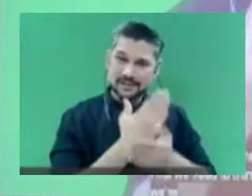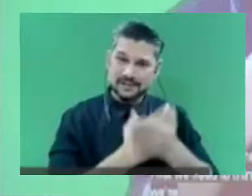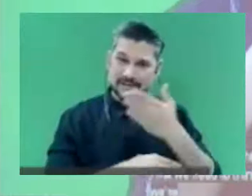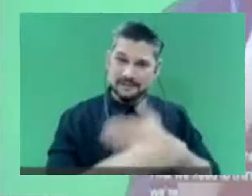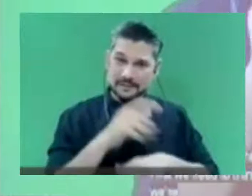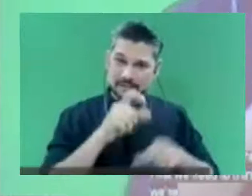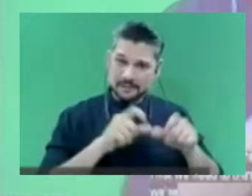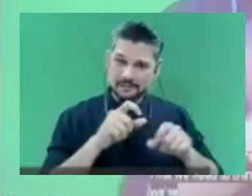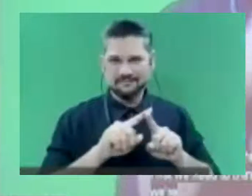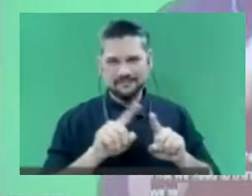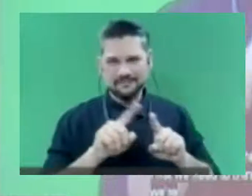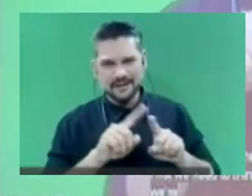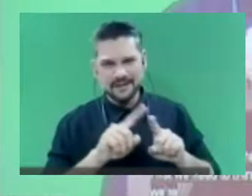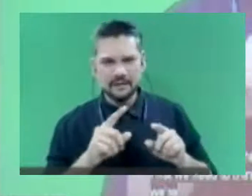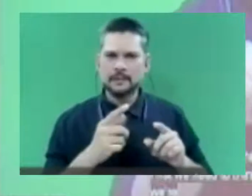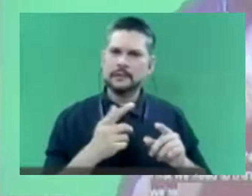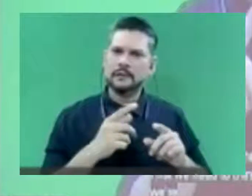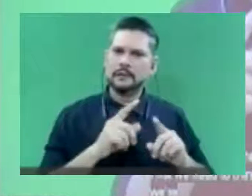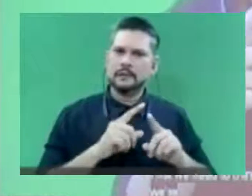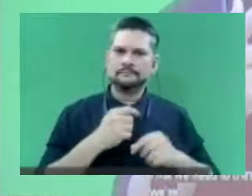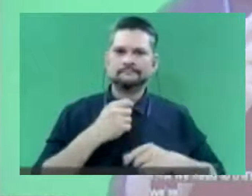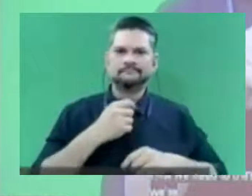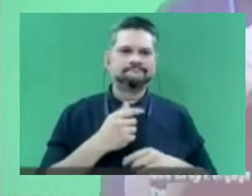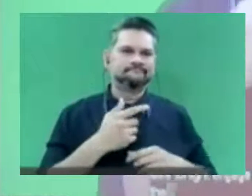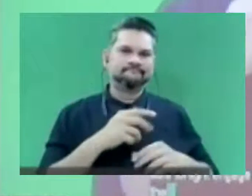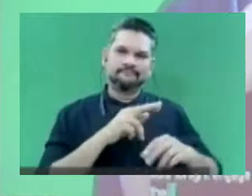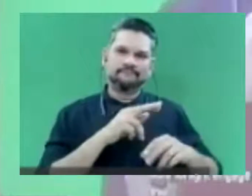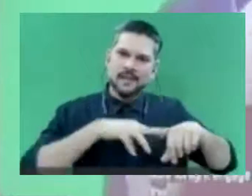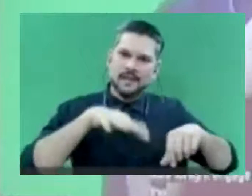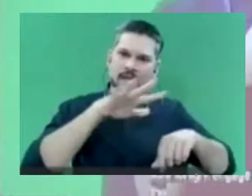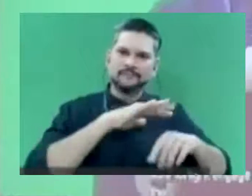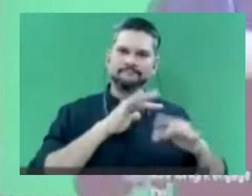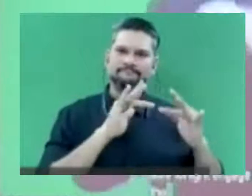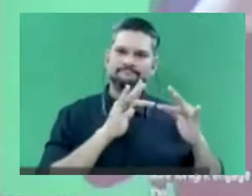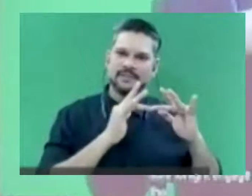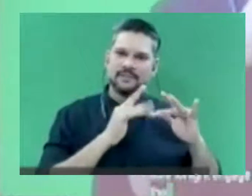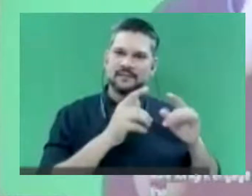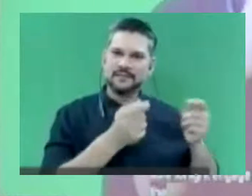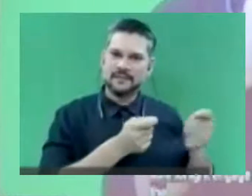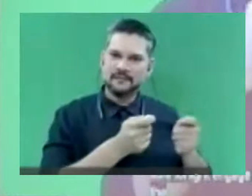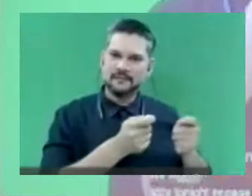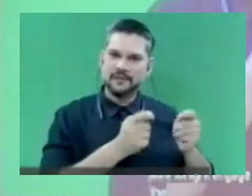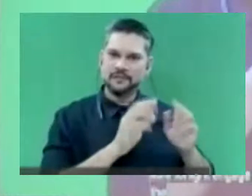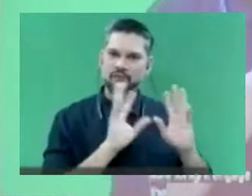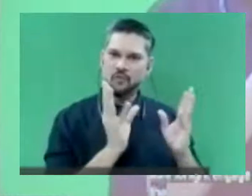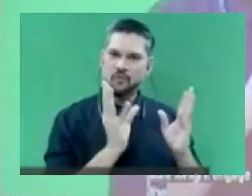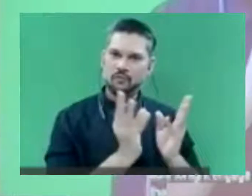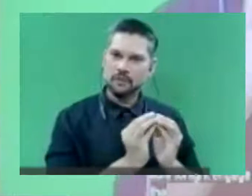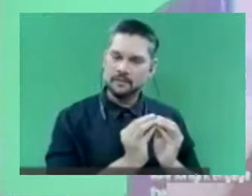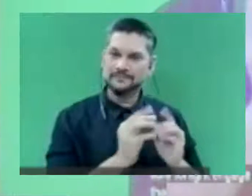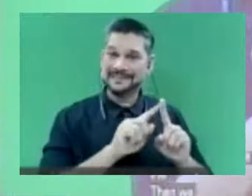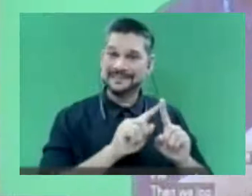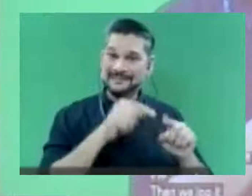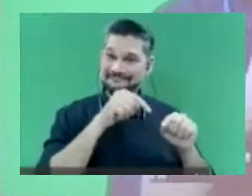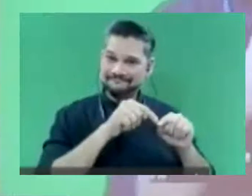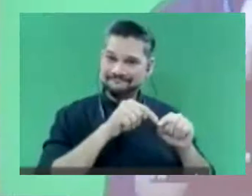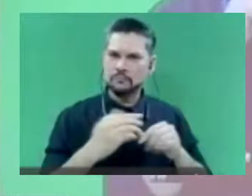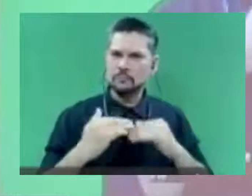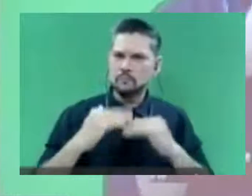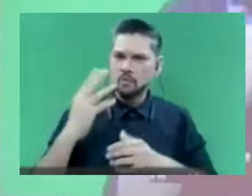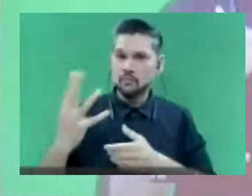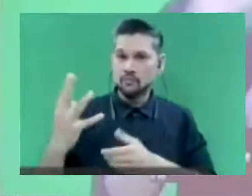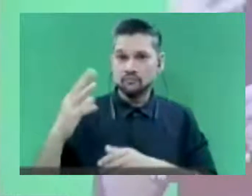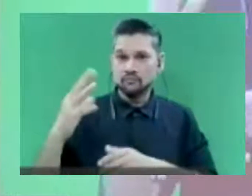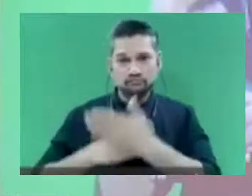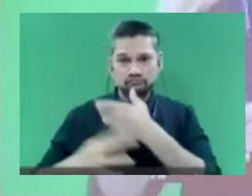as a National Internet Governance Forum or other initiative, then we will not get the regional level